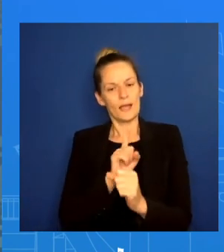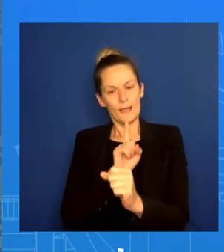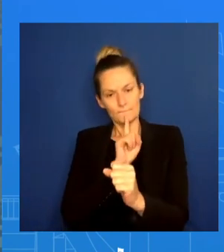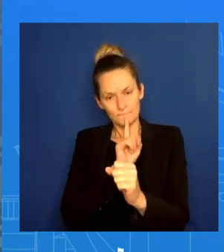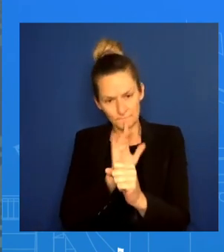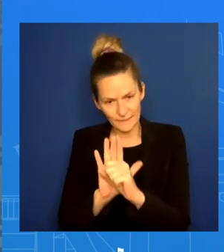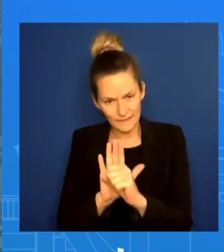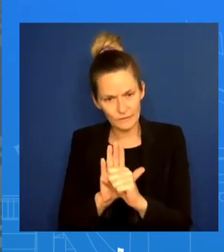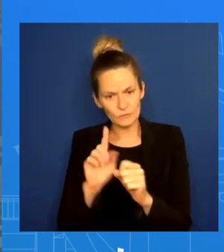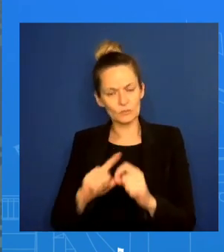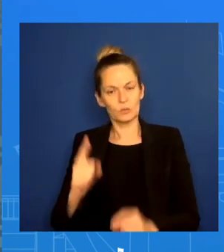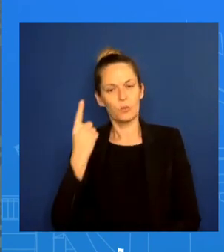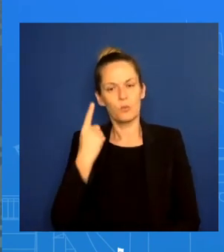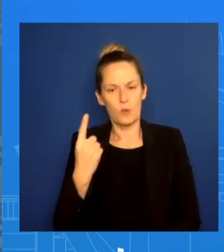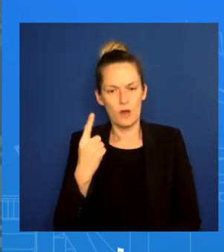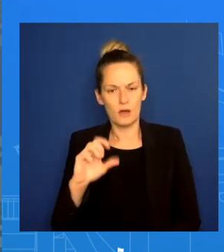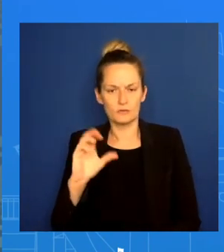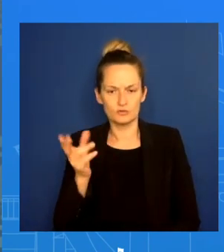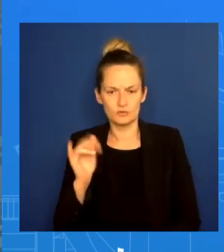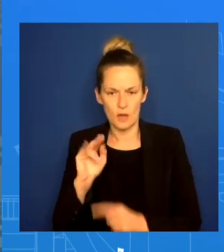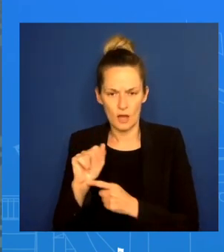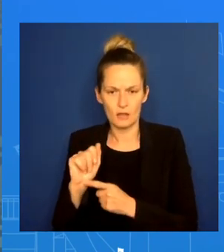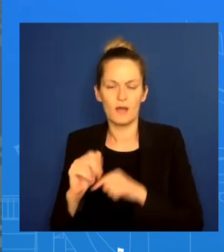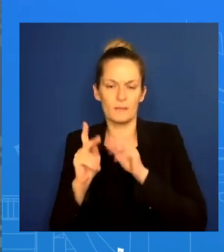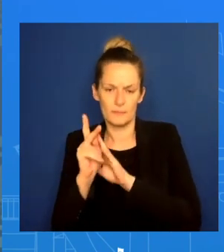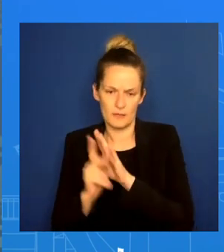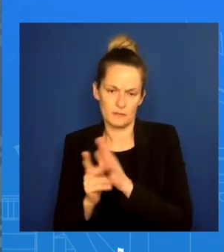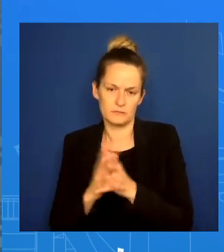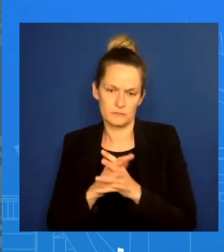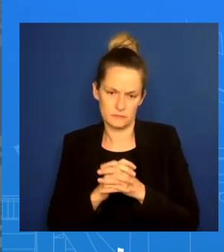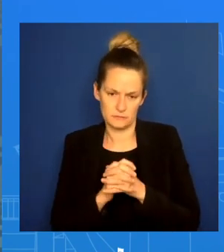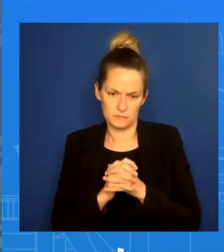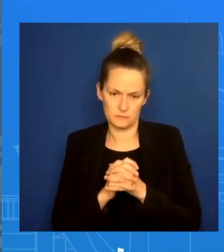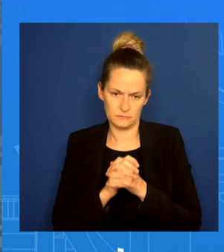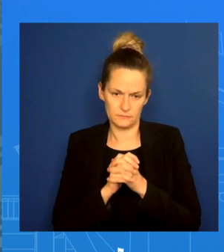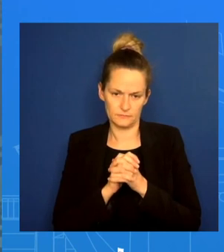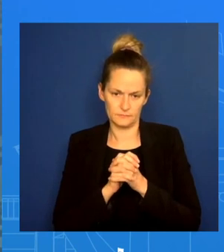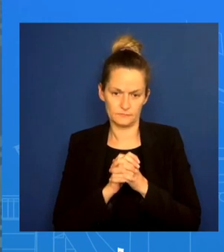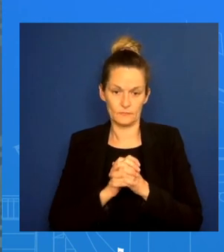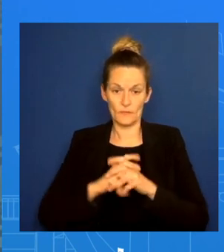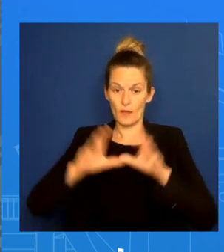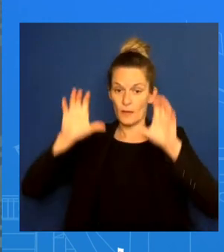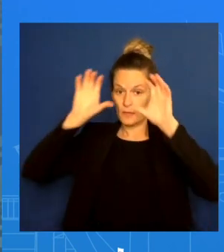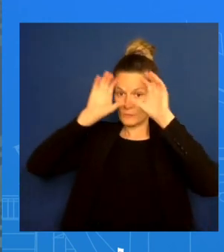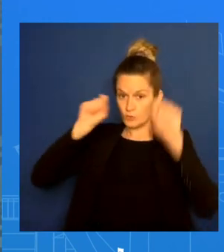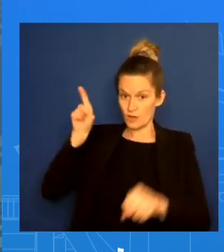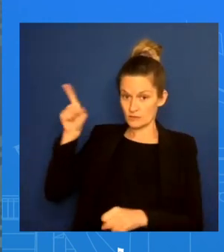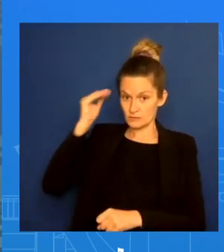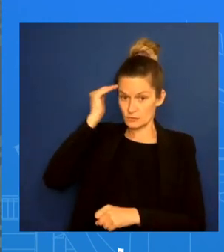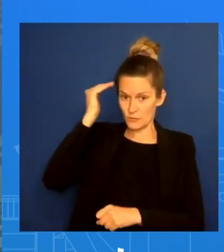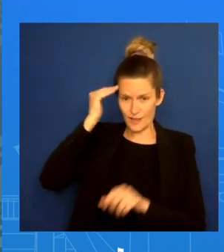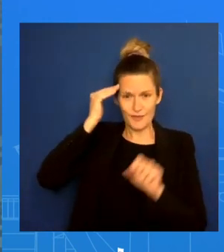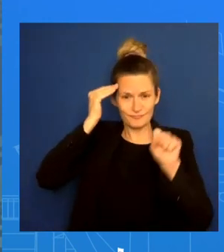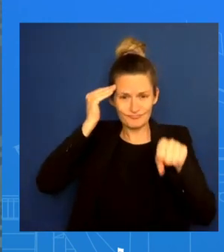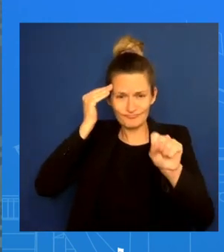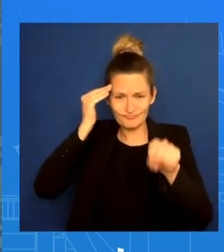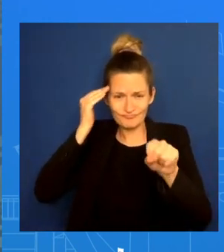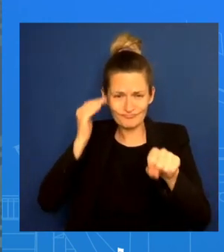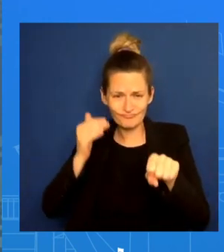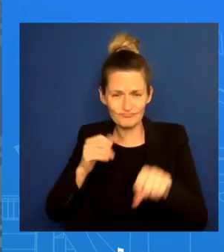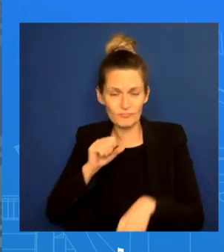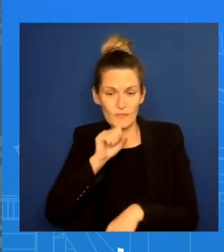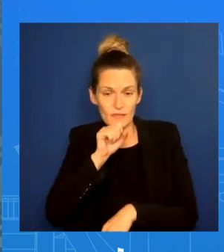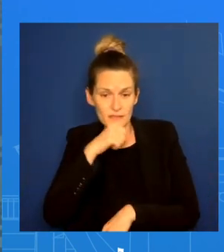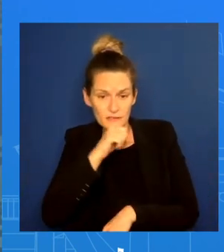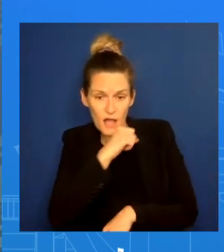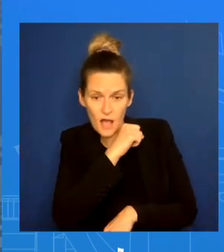here. That there has been rising tensions in and around the Taiwan Strait, and that the Chinese have been more